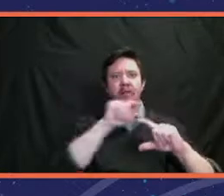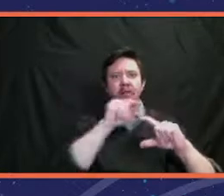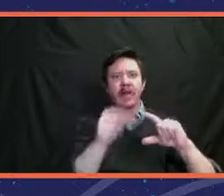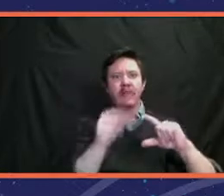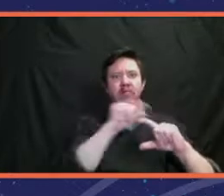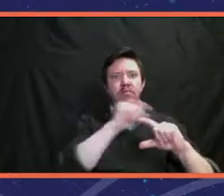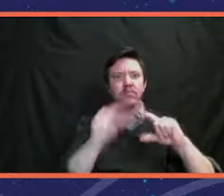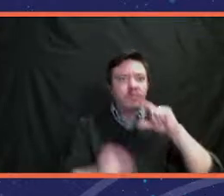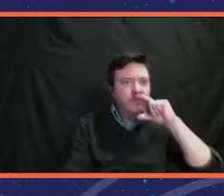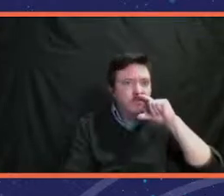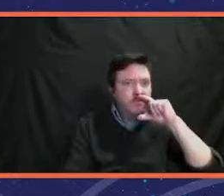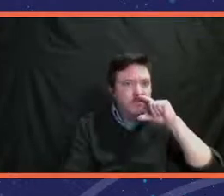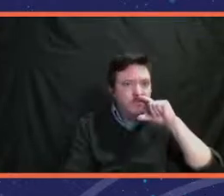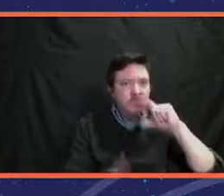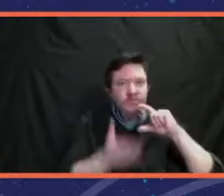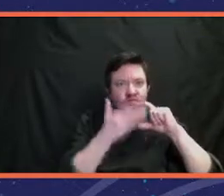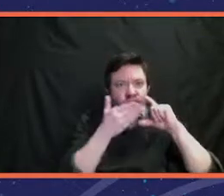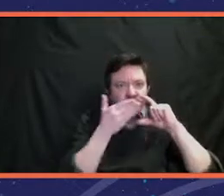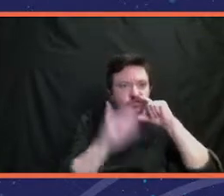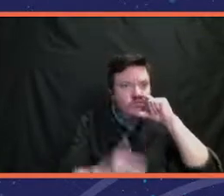squeeze.